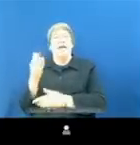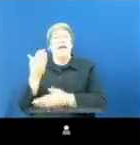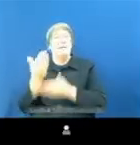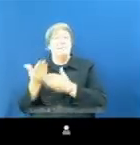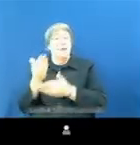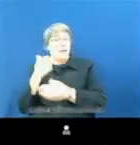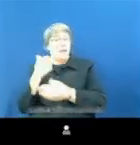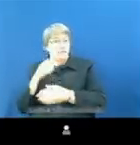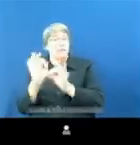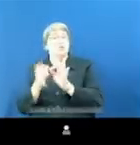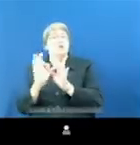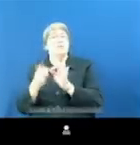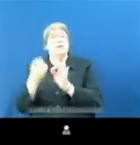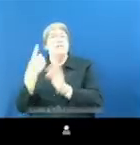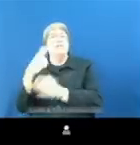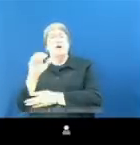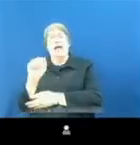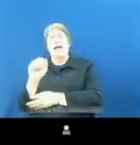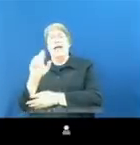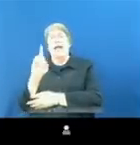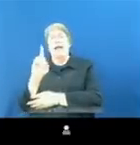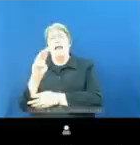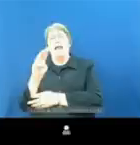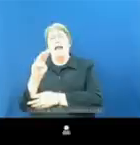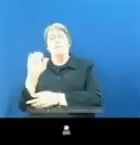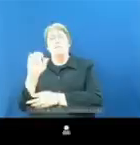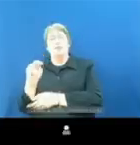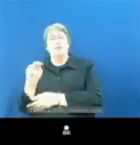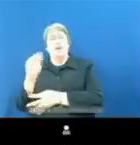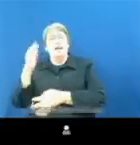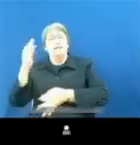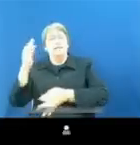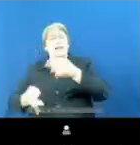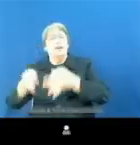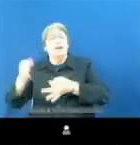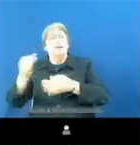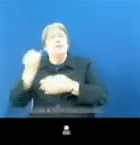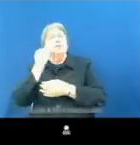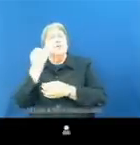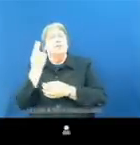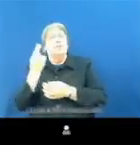interpreting for an administrative hearing there if someone contests the ticket.